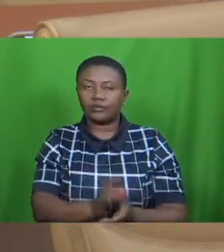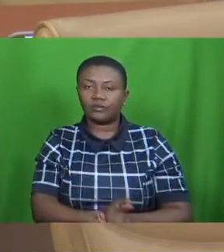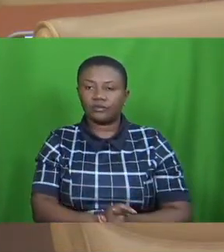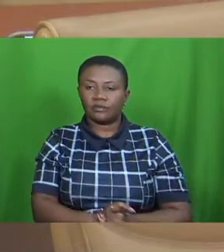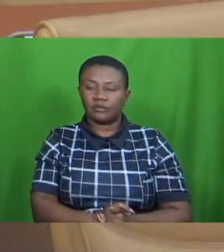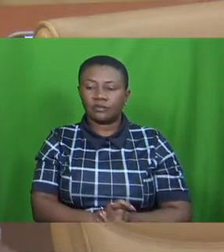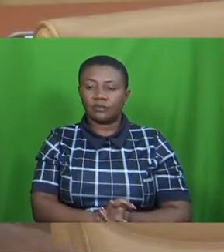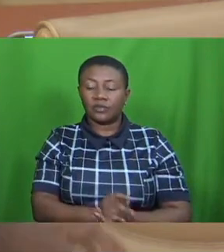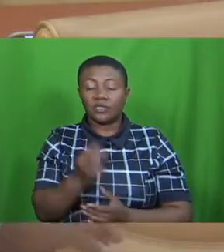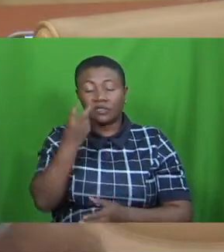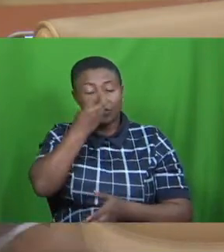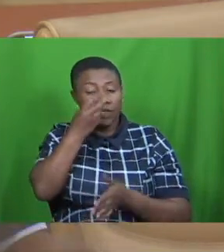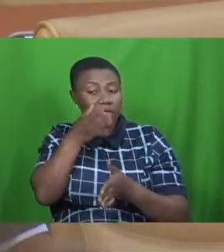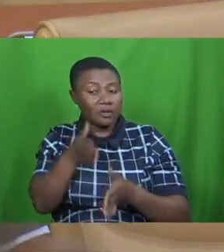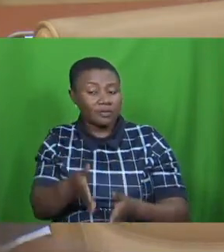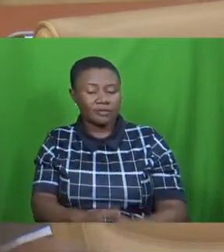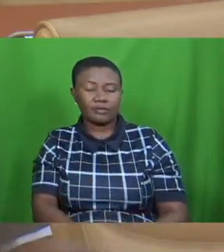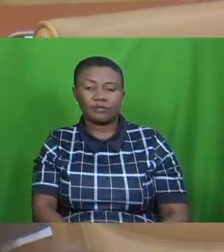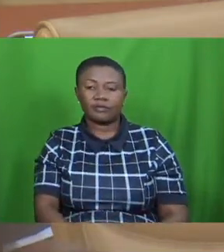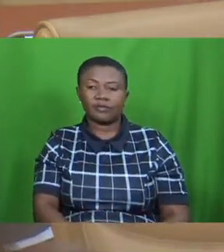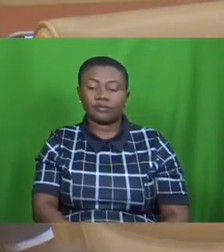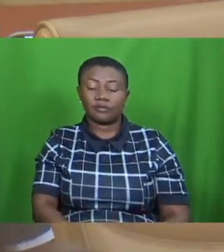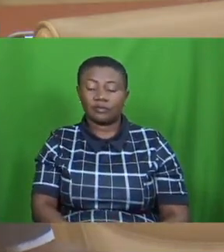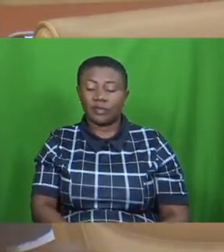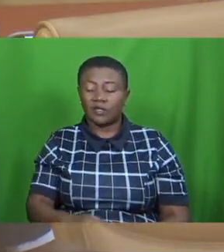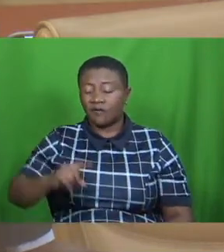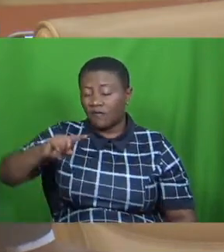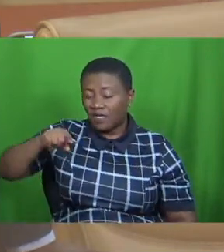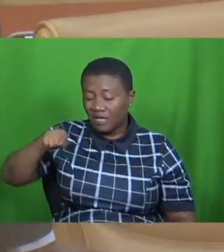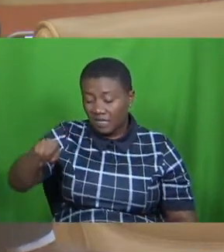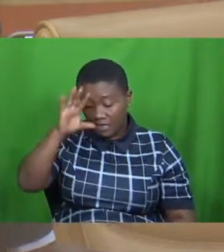Mr. Speaker, he was the first MP,